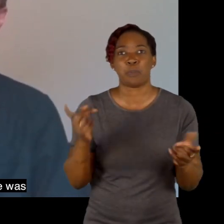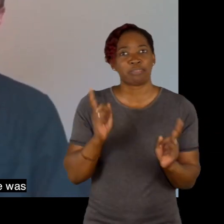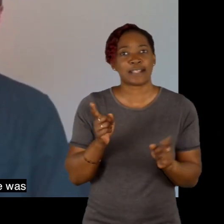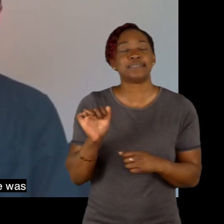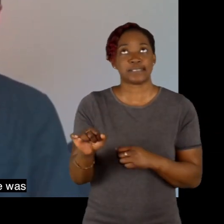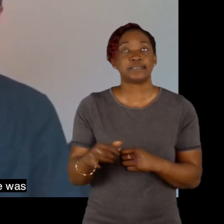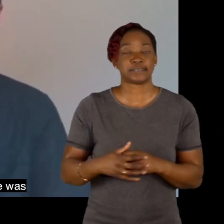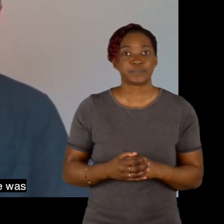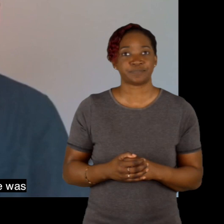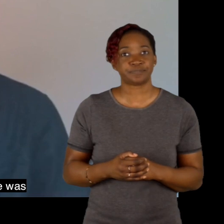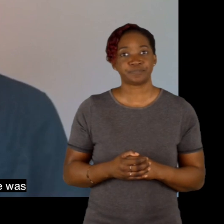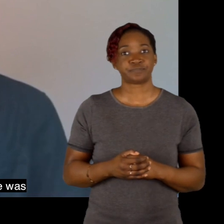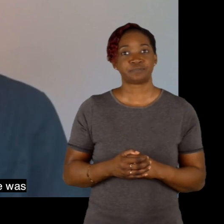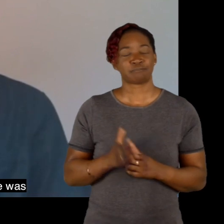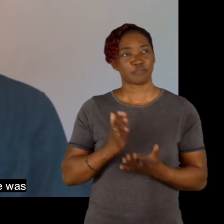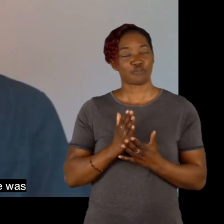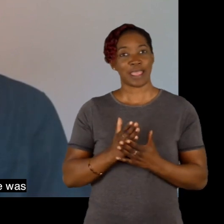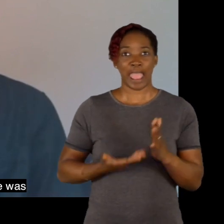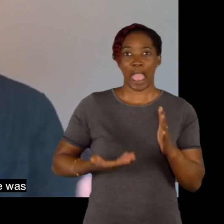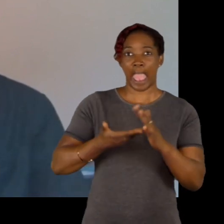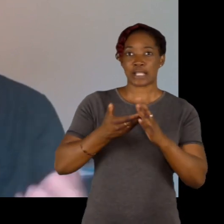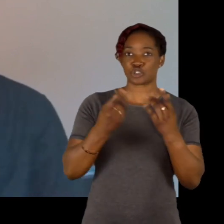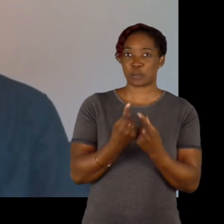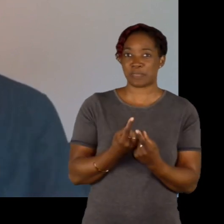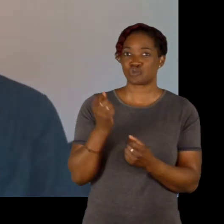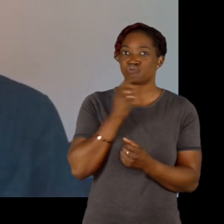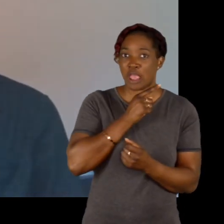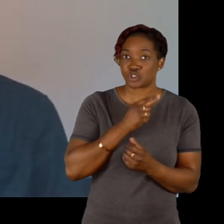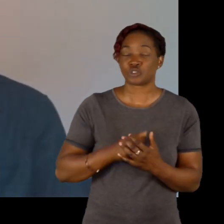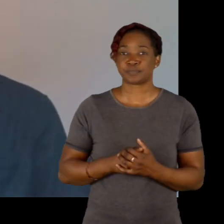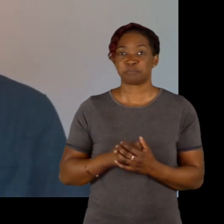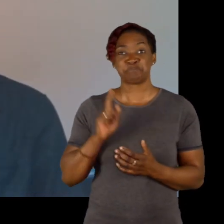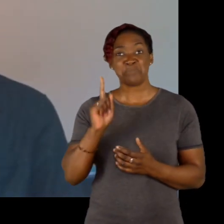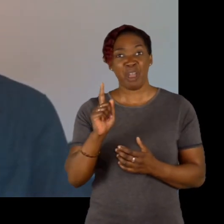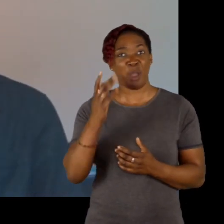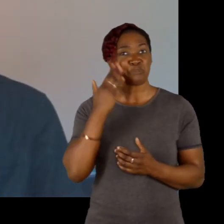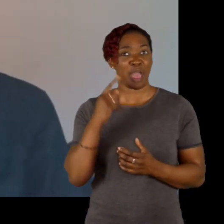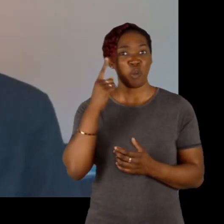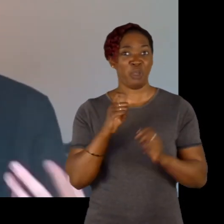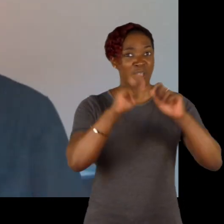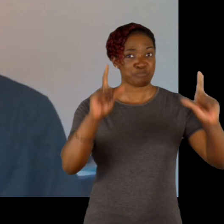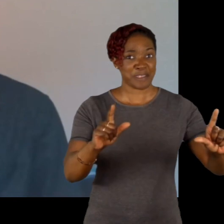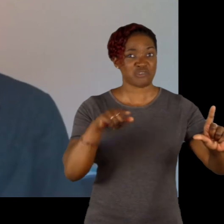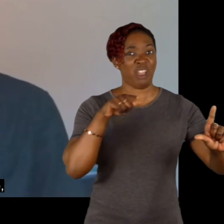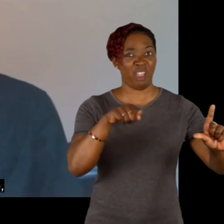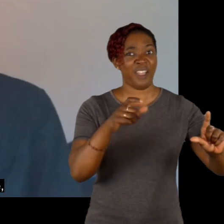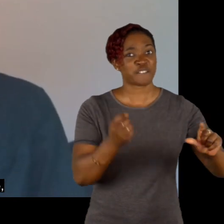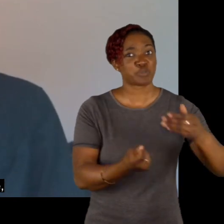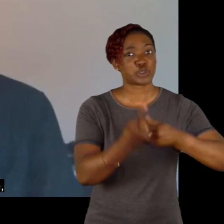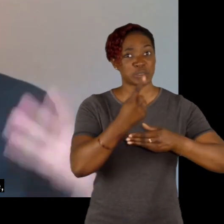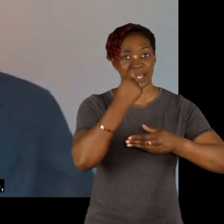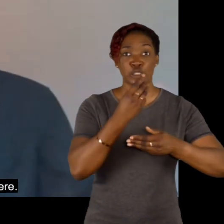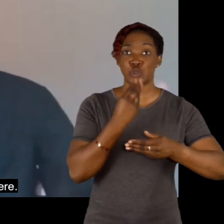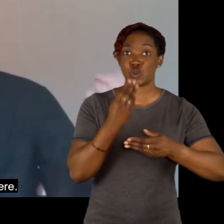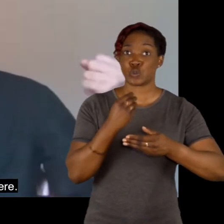listen to. But yeah, that was what that one was, and really adds something strange to the scene. But yeah, as you say, like because it's black and